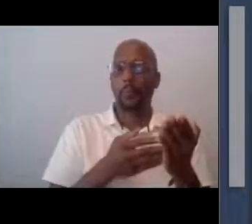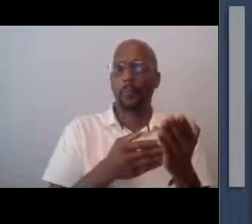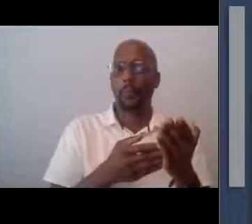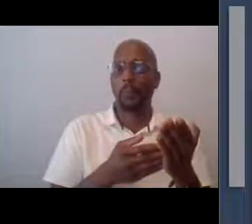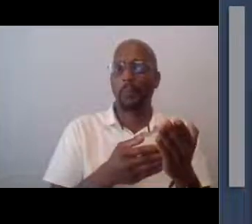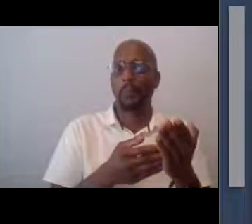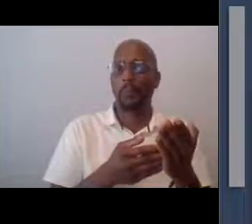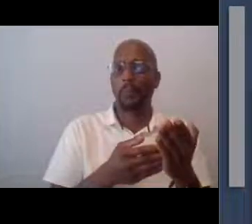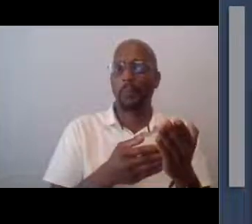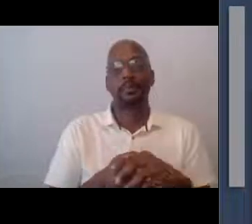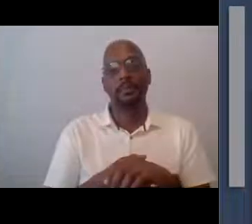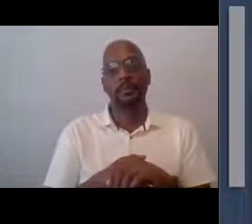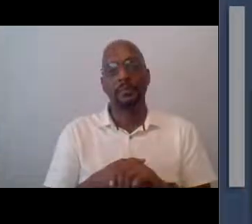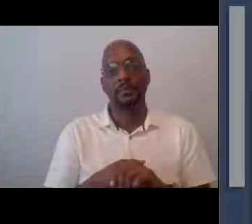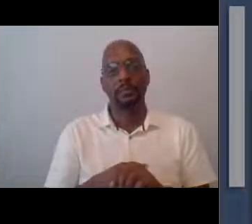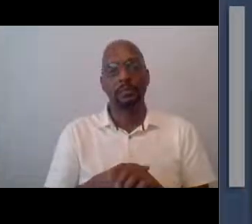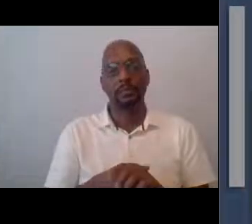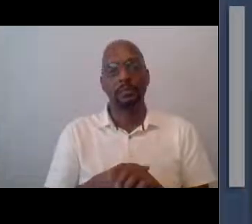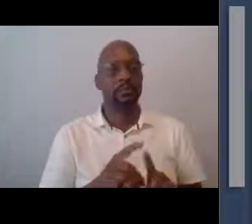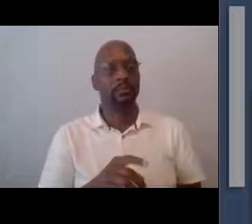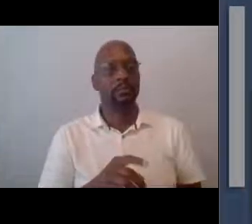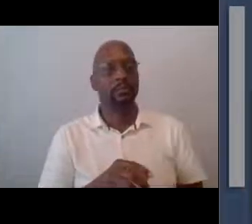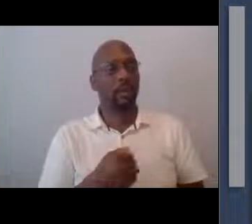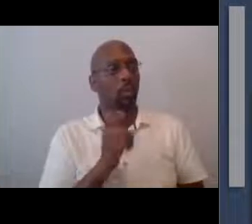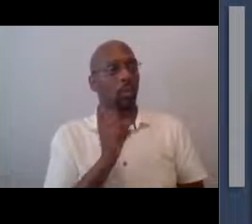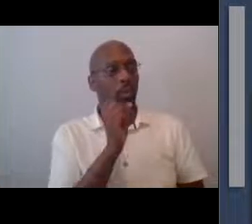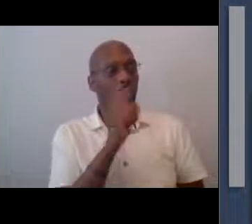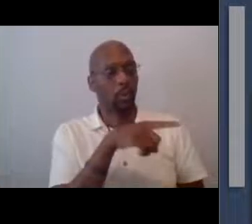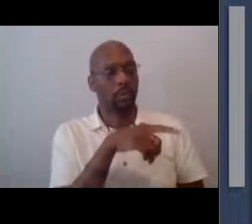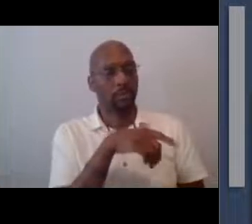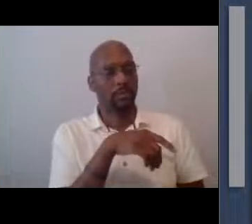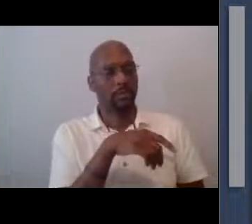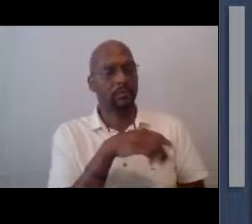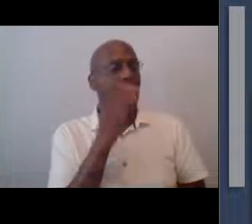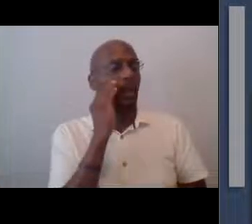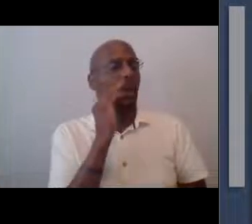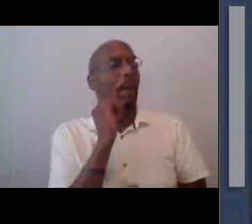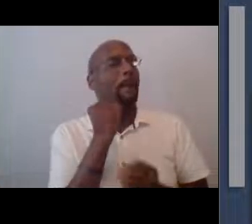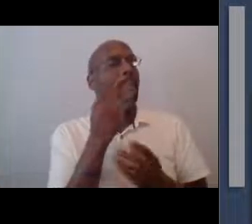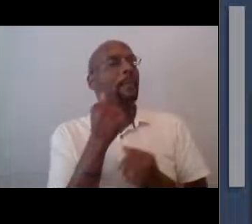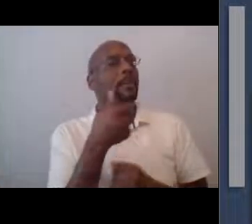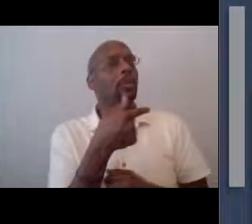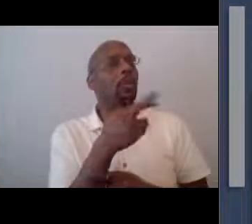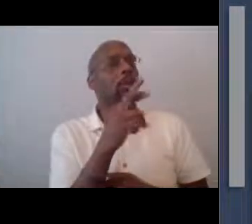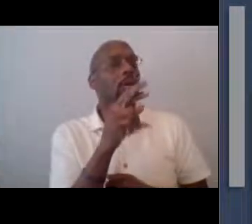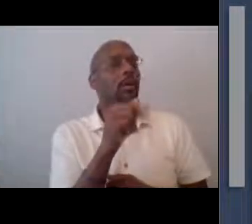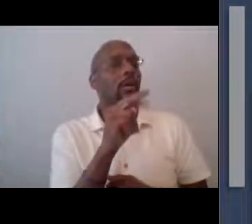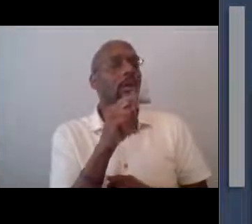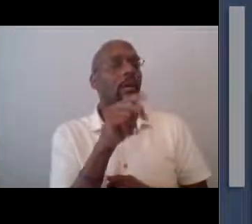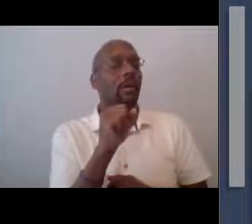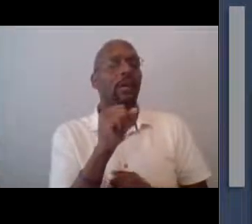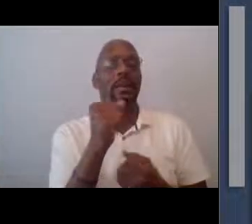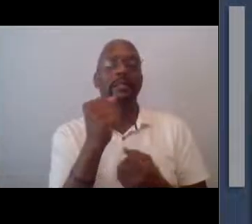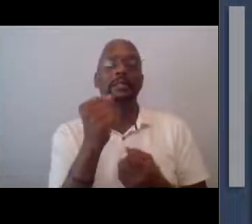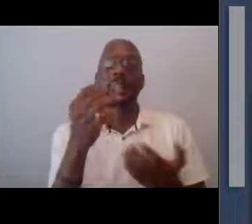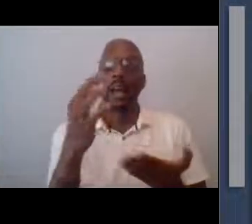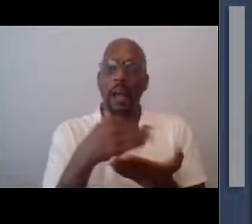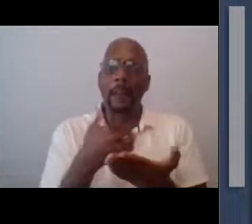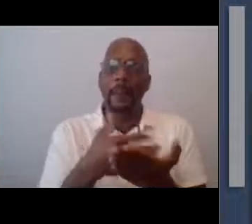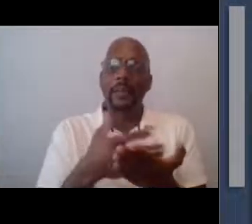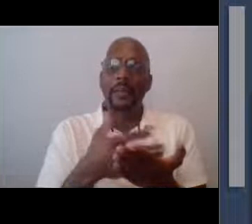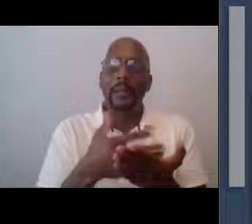But I had a question as all these grants are coming down and all this money. We tend to focus on parts of a system and not the